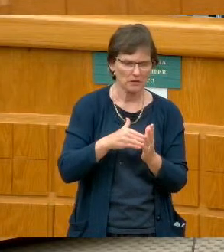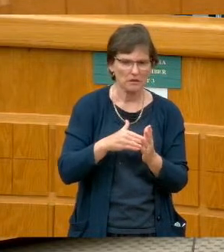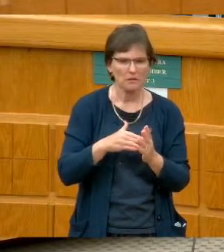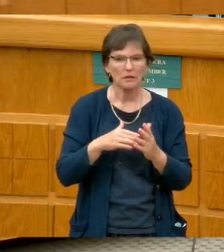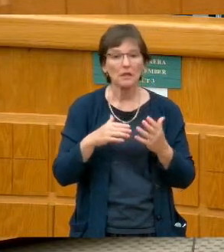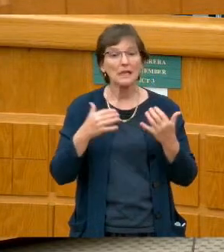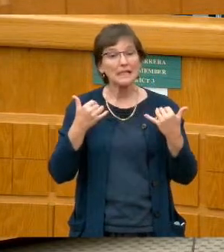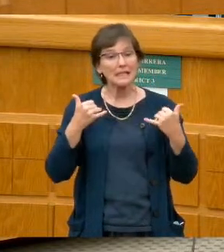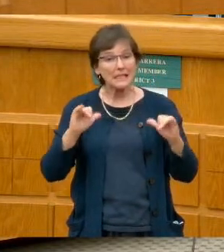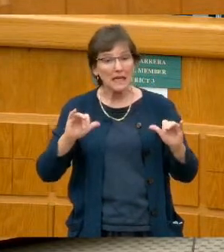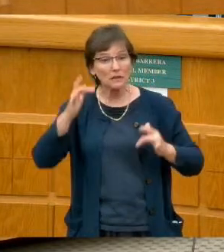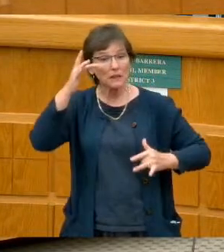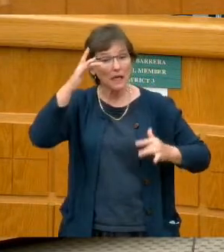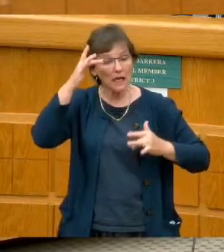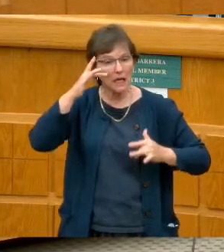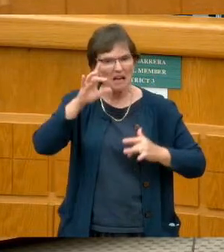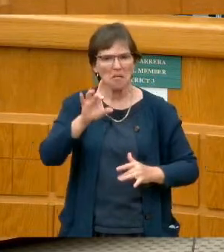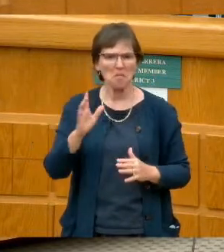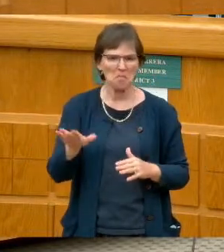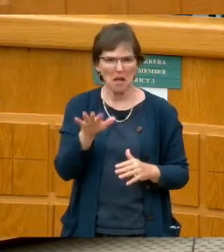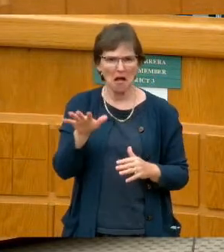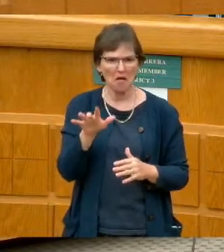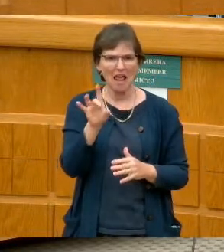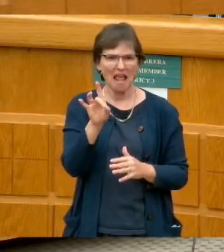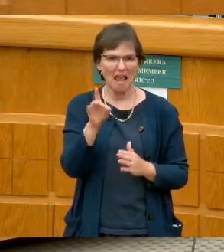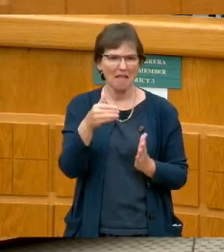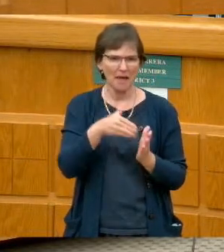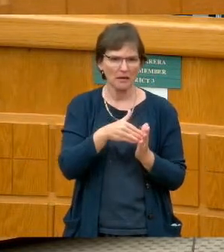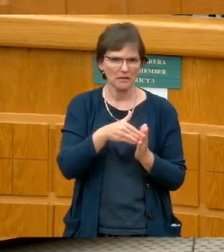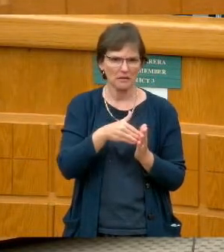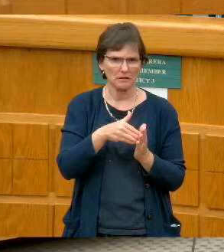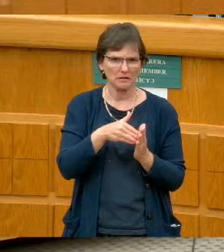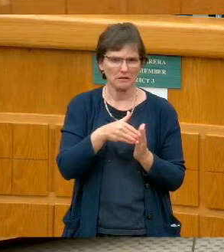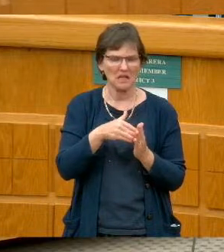active, and that's 52%.